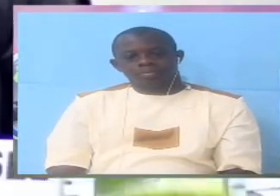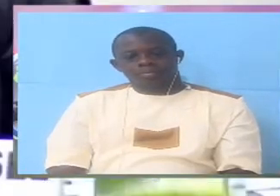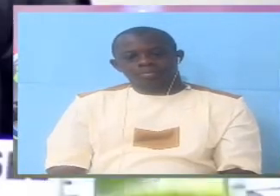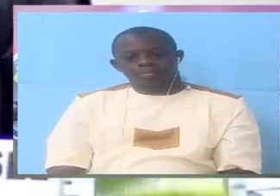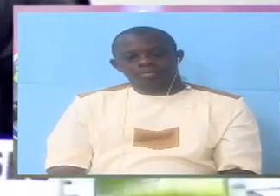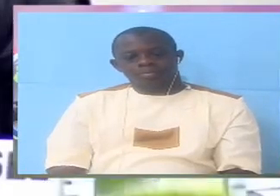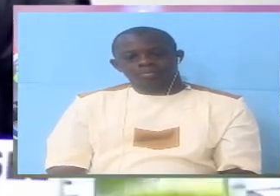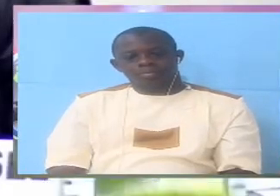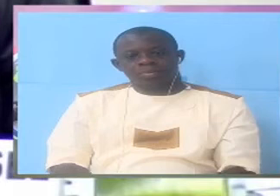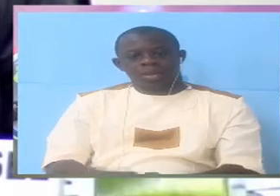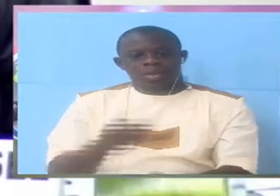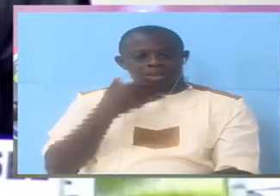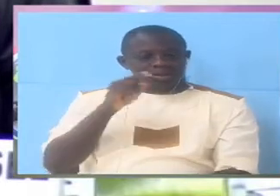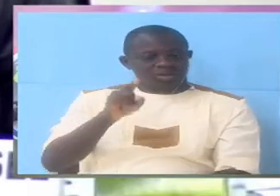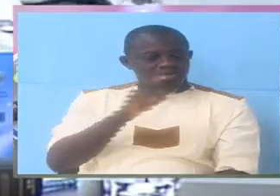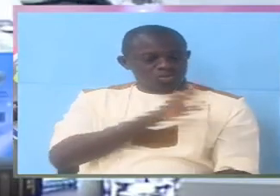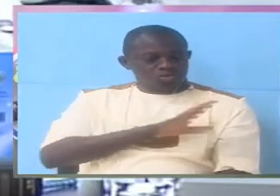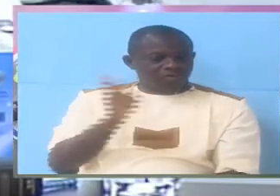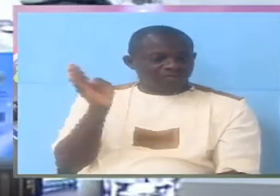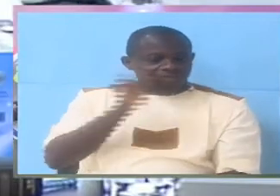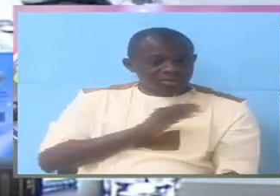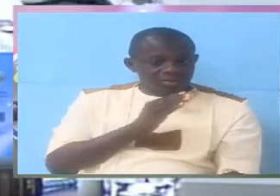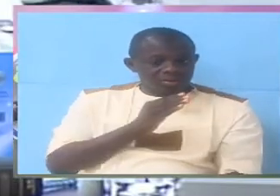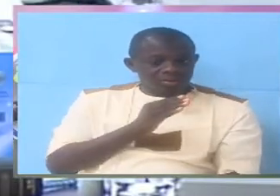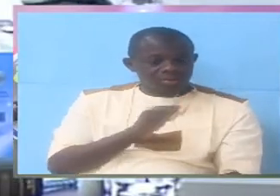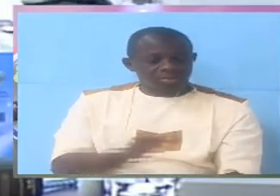That too is a lie. I